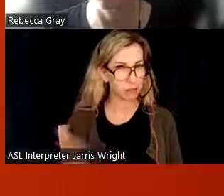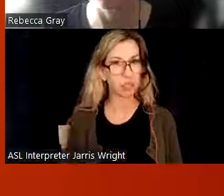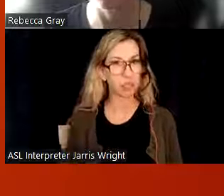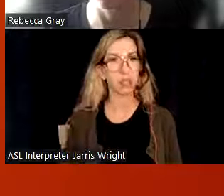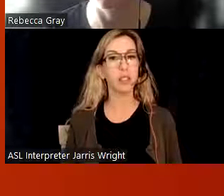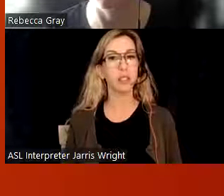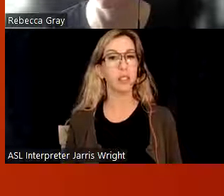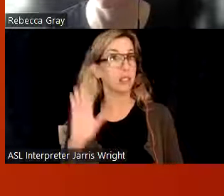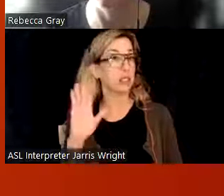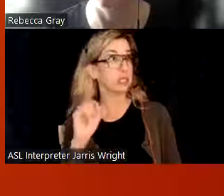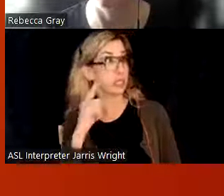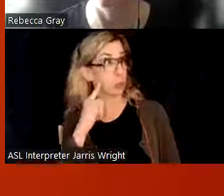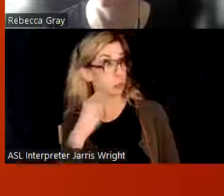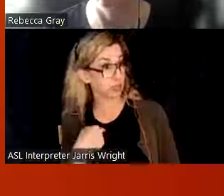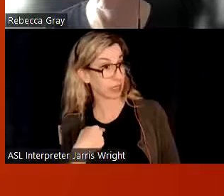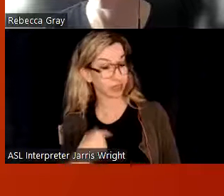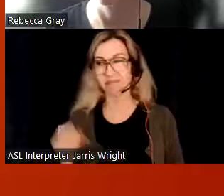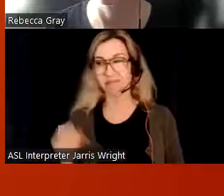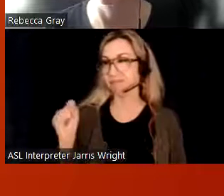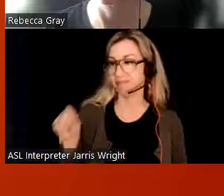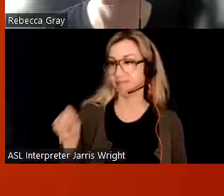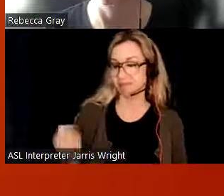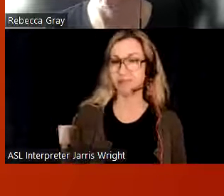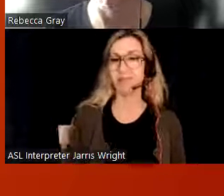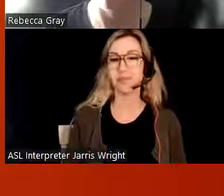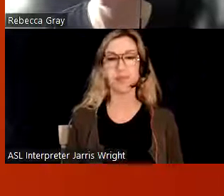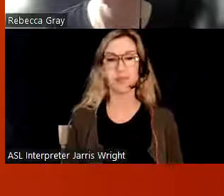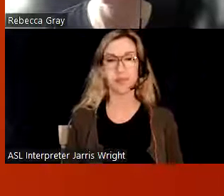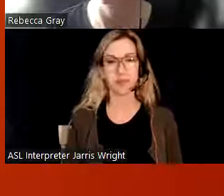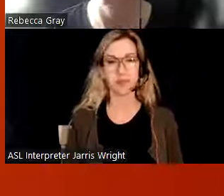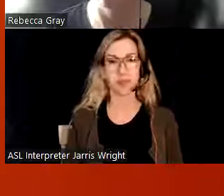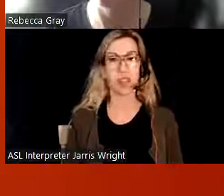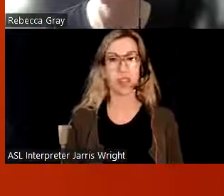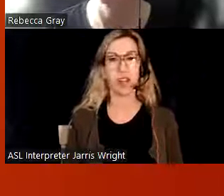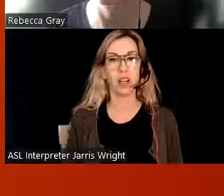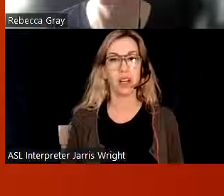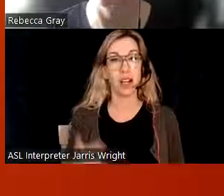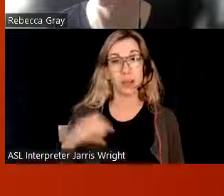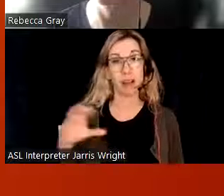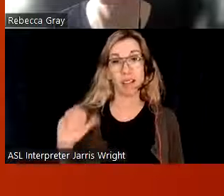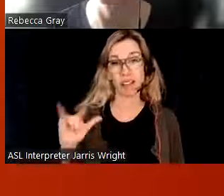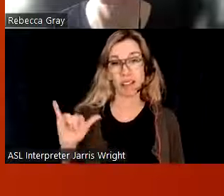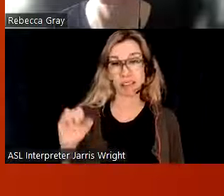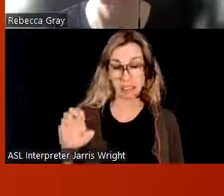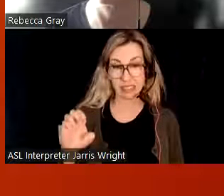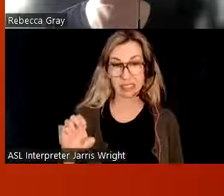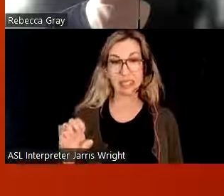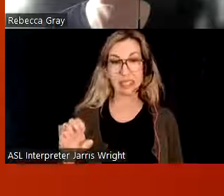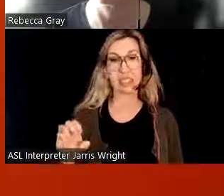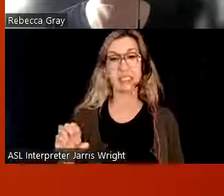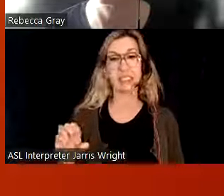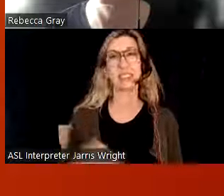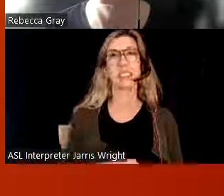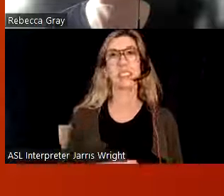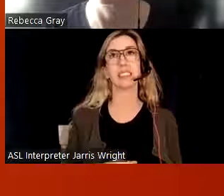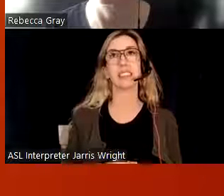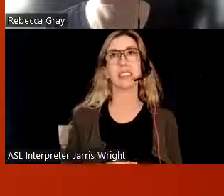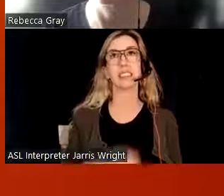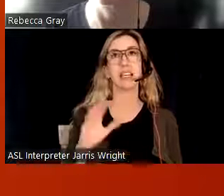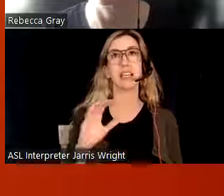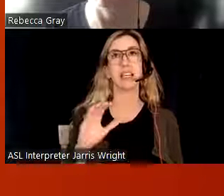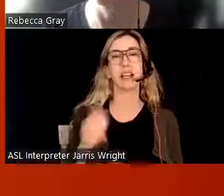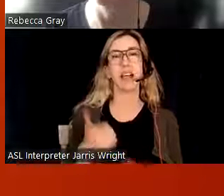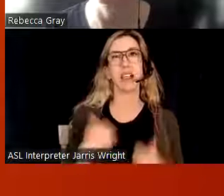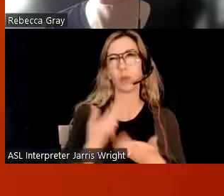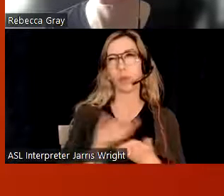Yes, are you able to hear me now? Yes. Oh, thank you. Yes, I'm Khalees, owner of Salvage Lives Resources. We